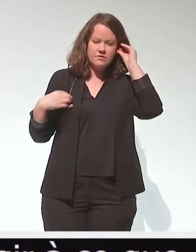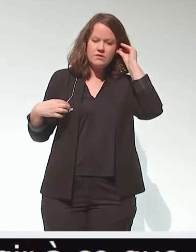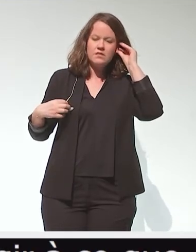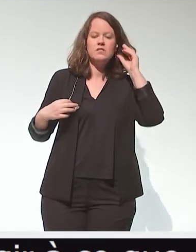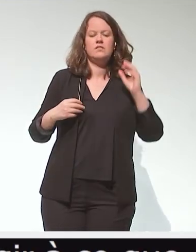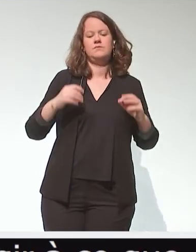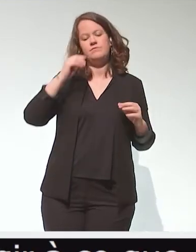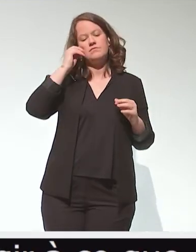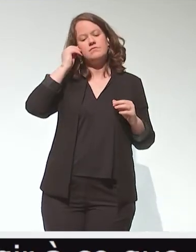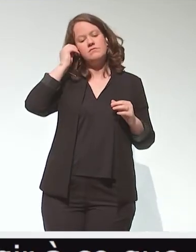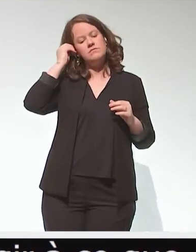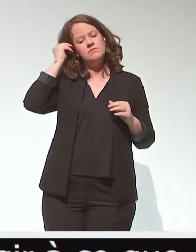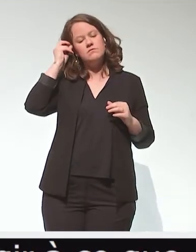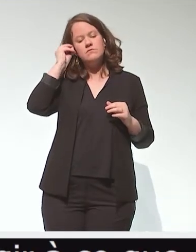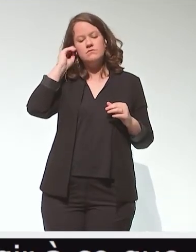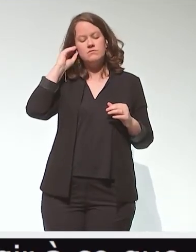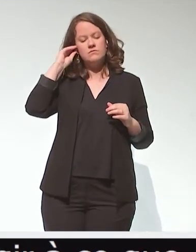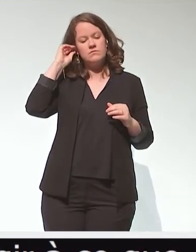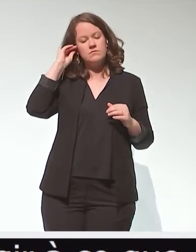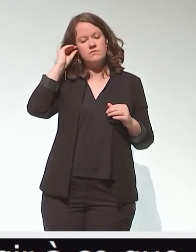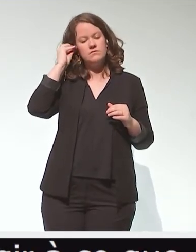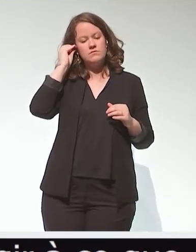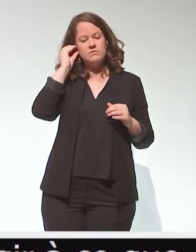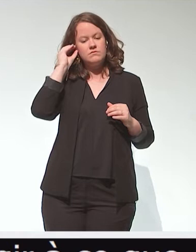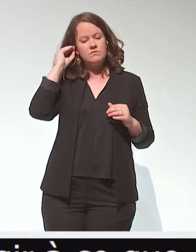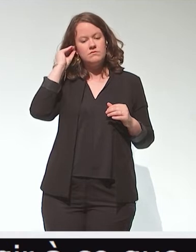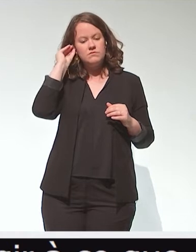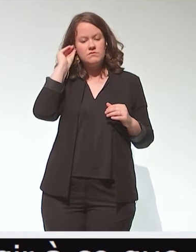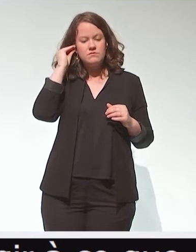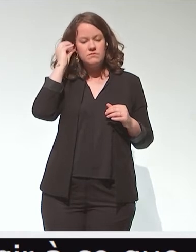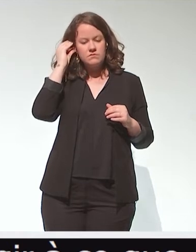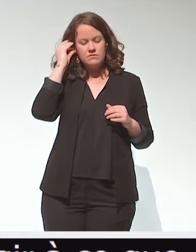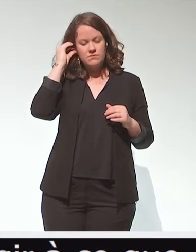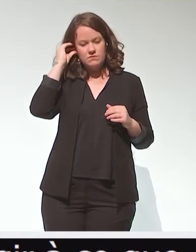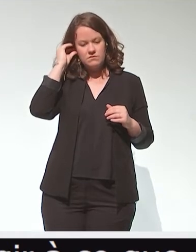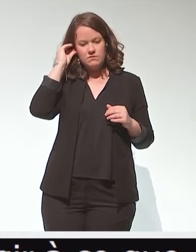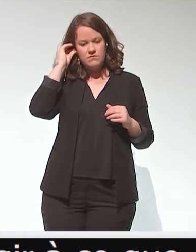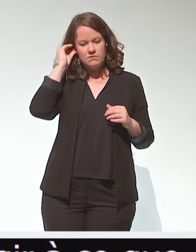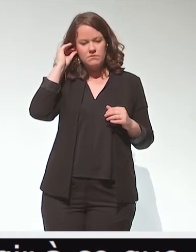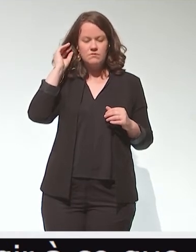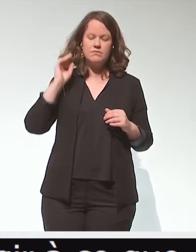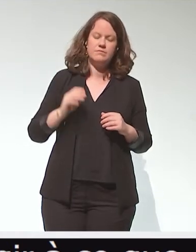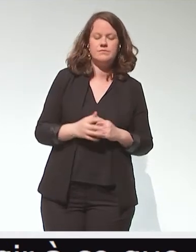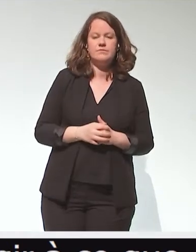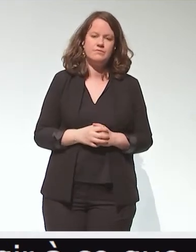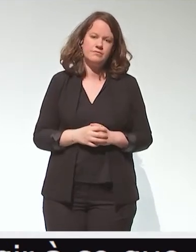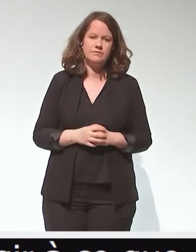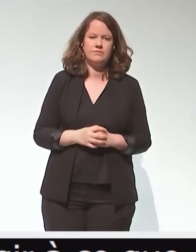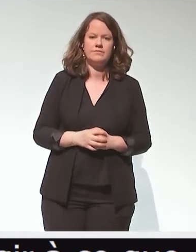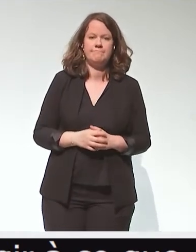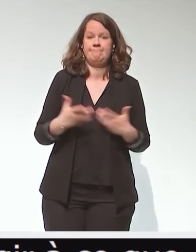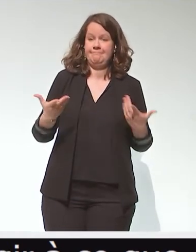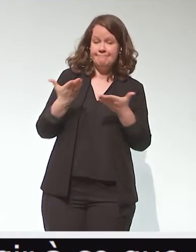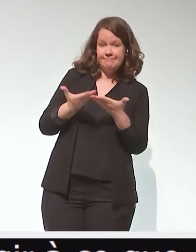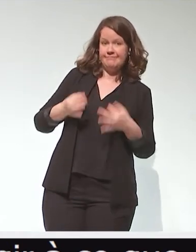Thank you very much. In the Czech Republic, I'm lucky to say that the COVID crisis didn't have really